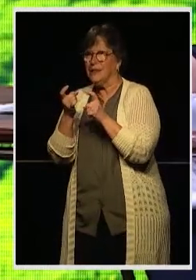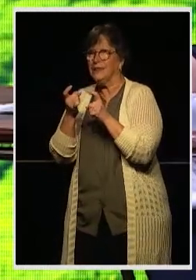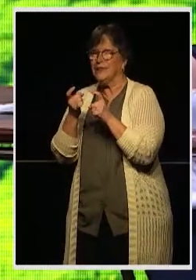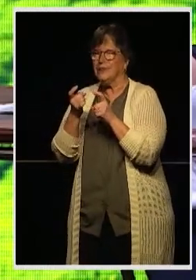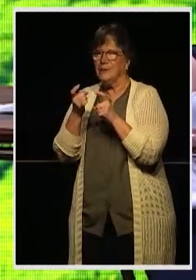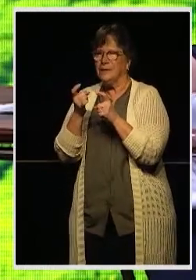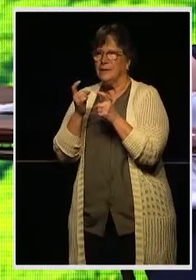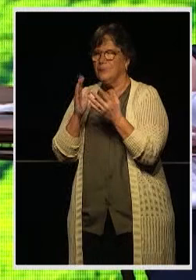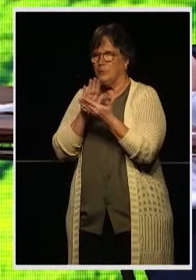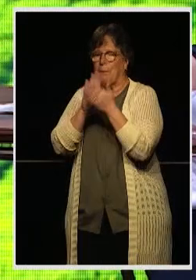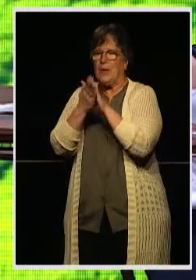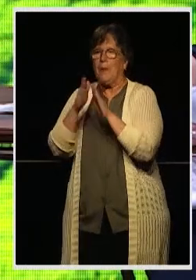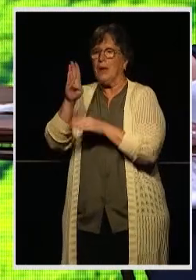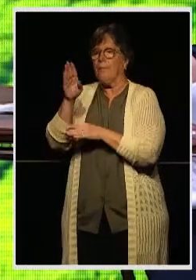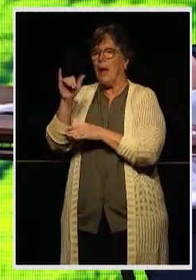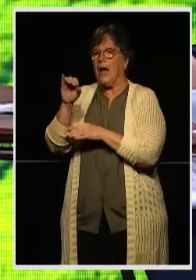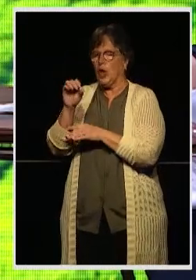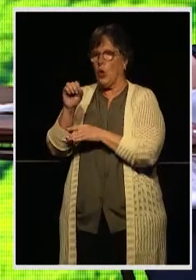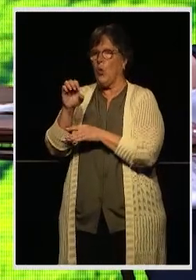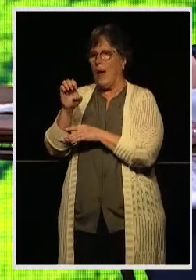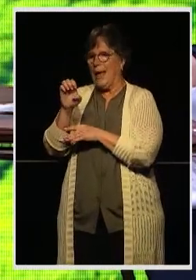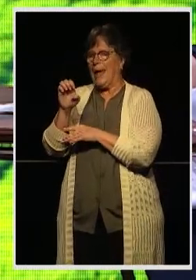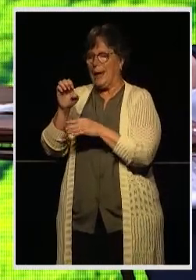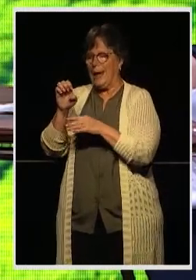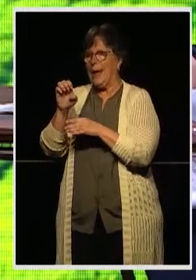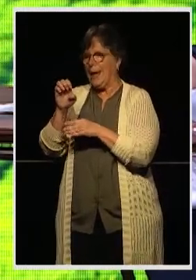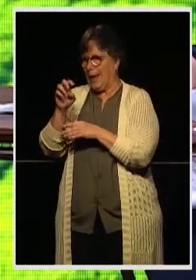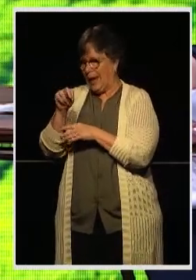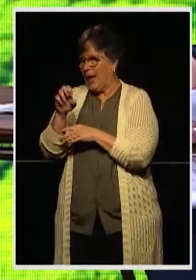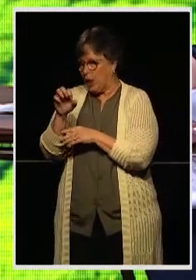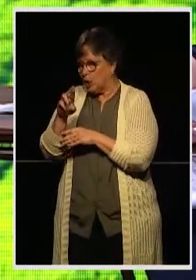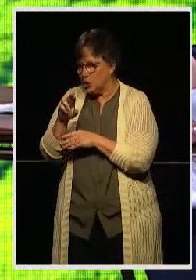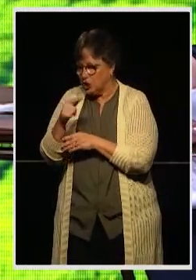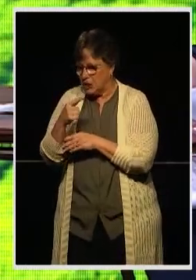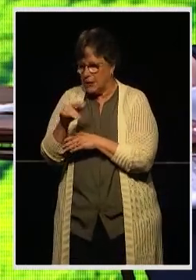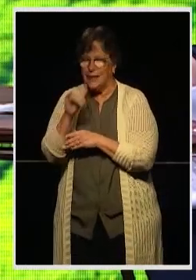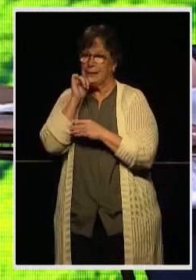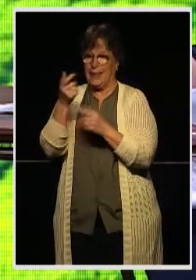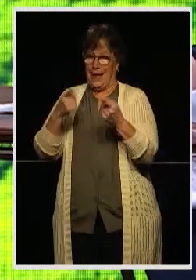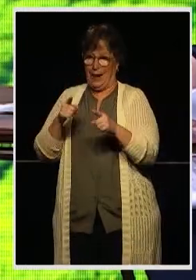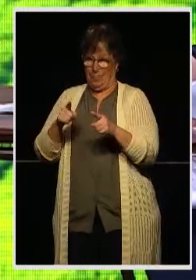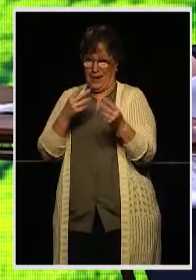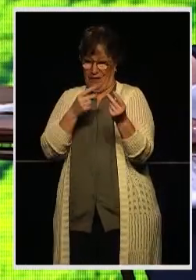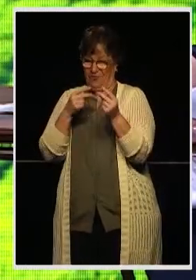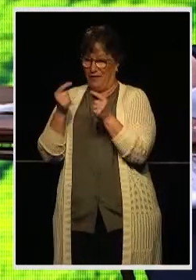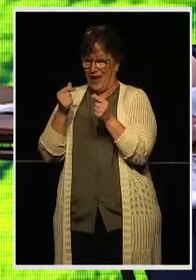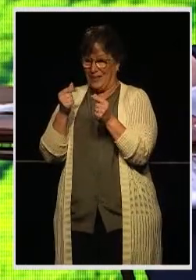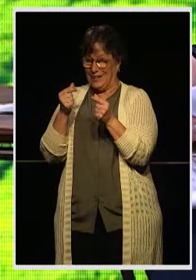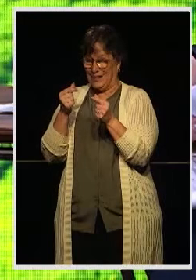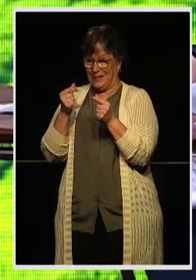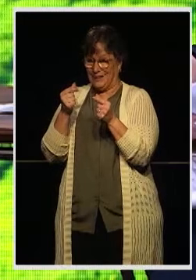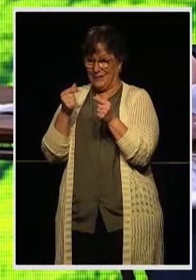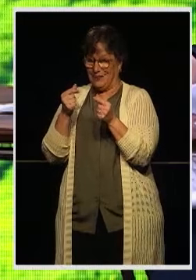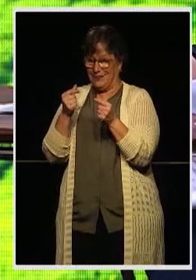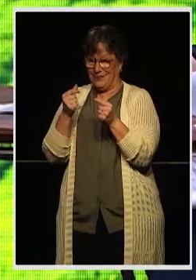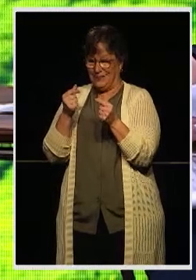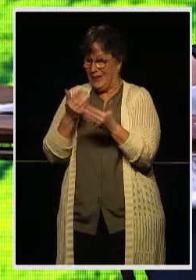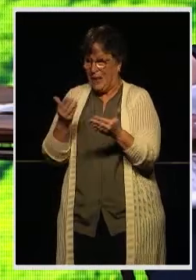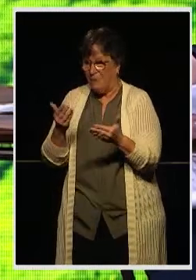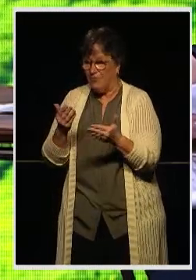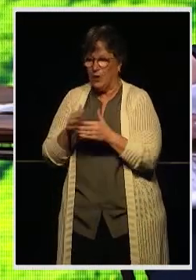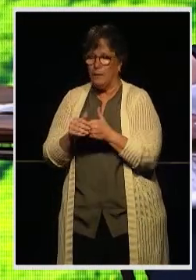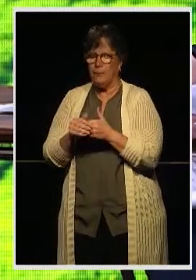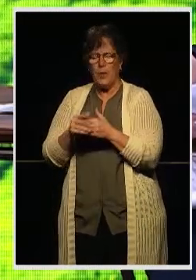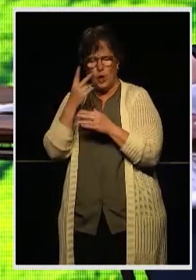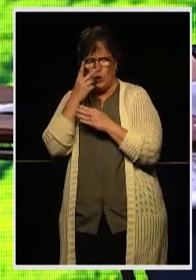New York. And yet, it's not happening fast enough. Well, when you go to the dairy farmers and you see how they're using these technologies and